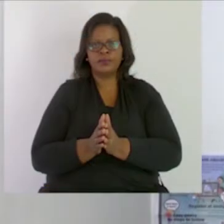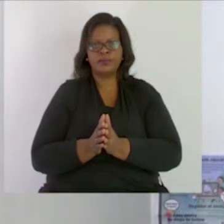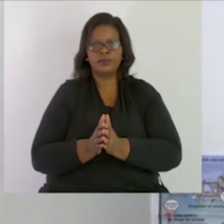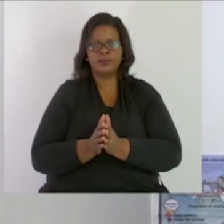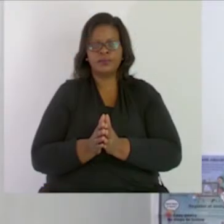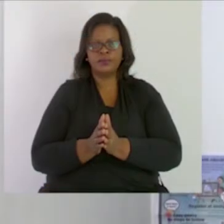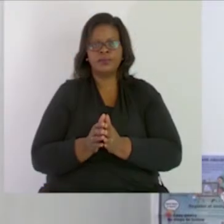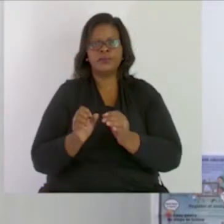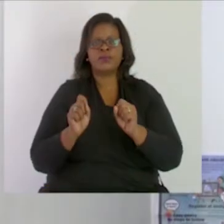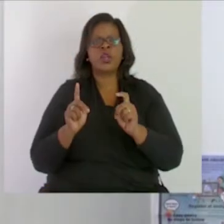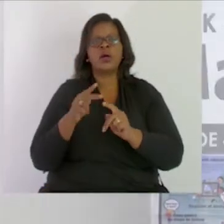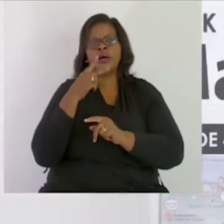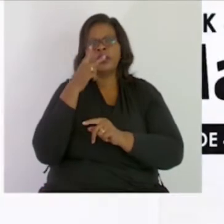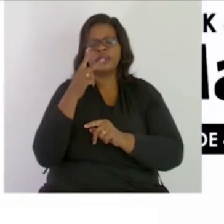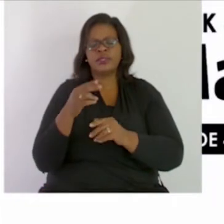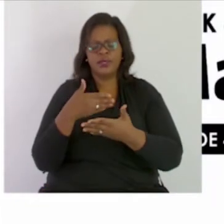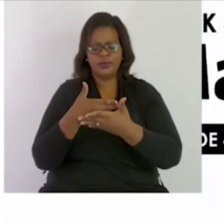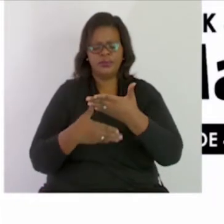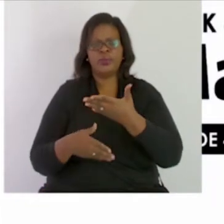Yeah, let us turn to page 13.